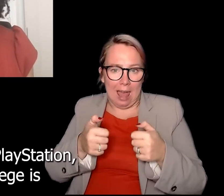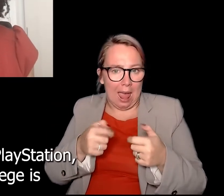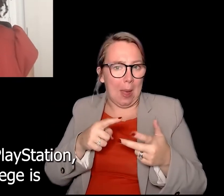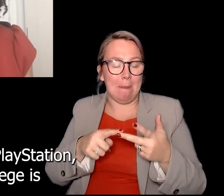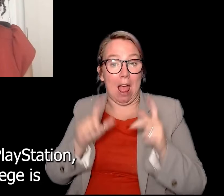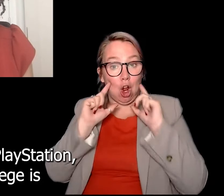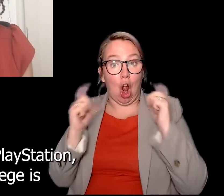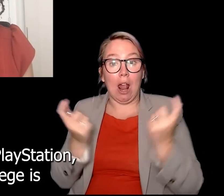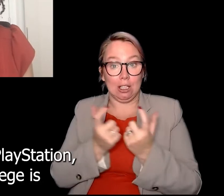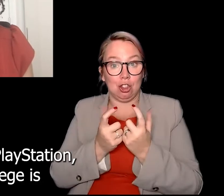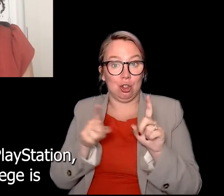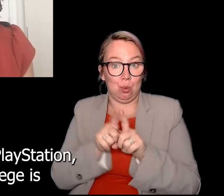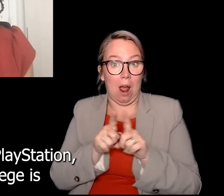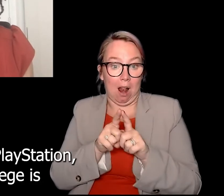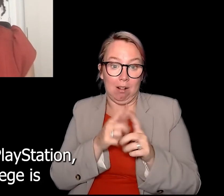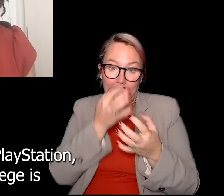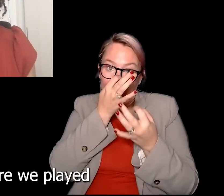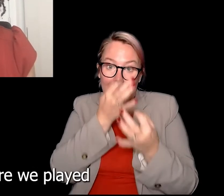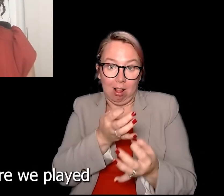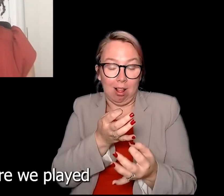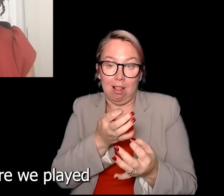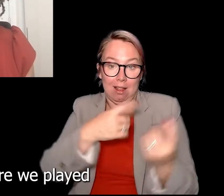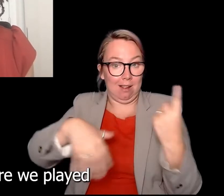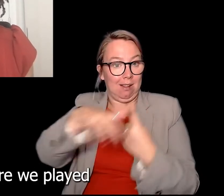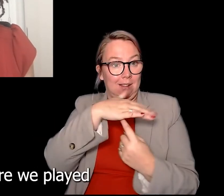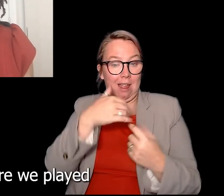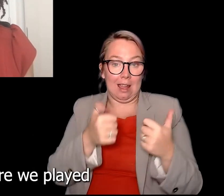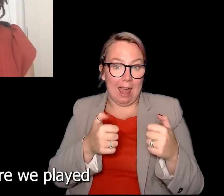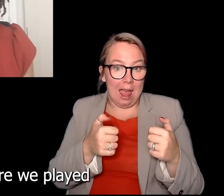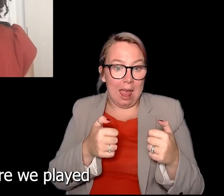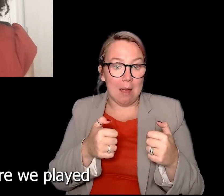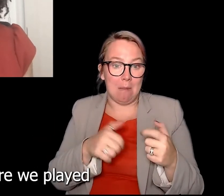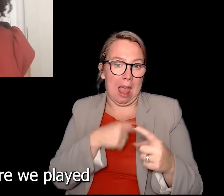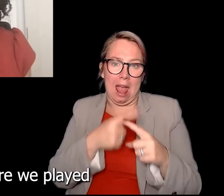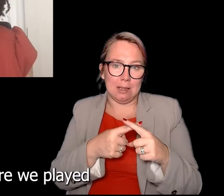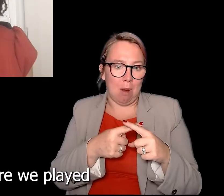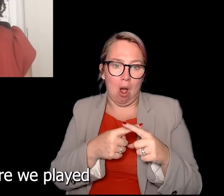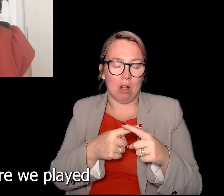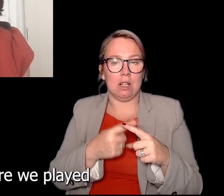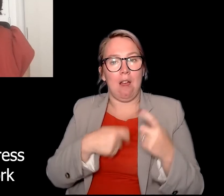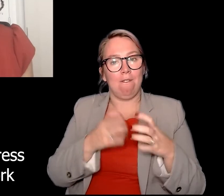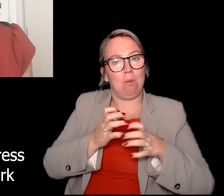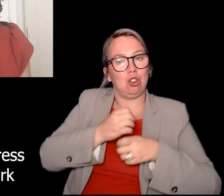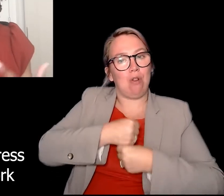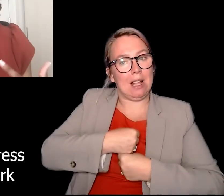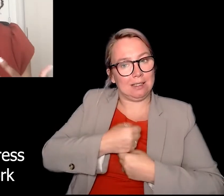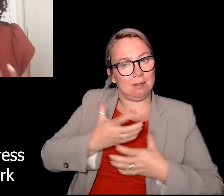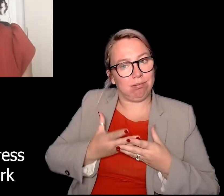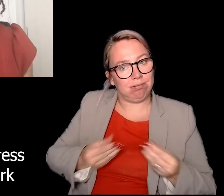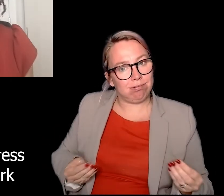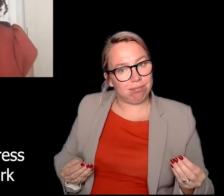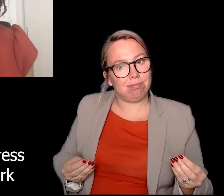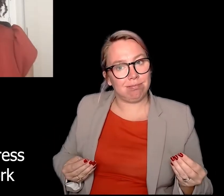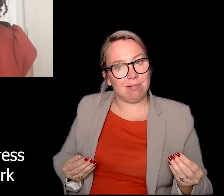on my Game Boy and PlayStation and all those things. And in college is where I really kind of fell into a community of gamers where we played Xbox to like